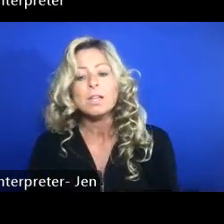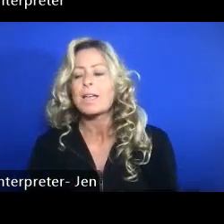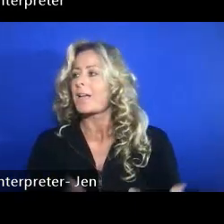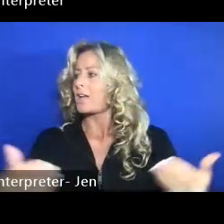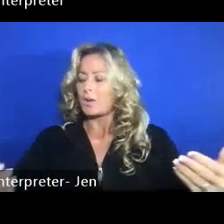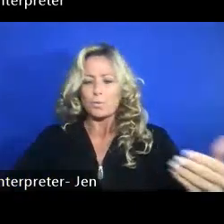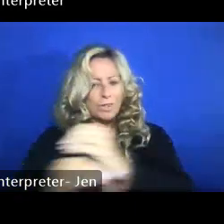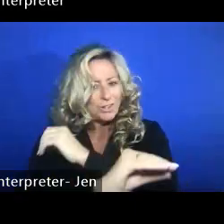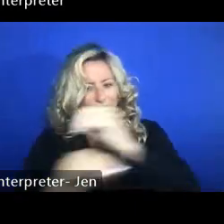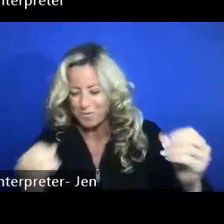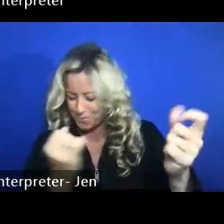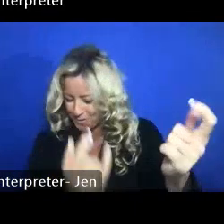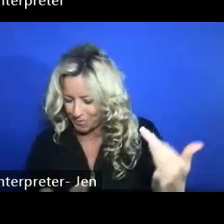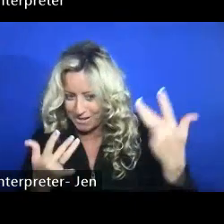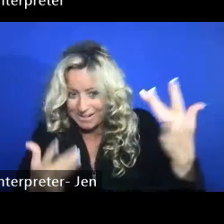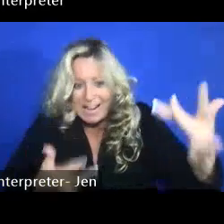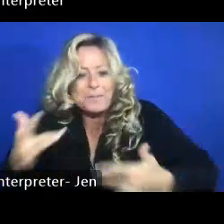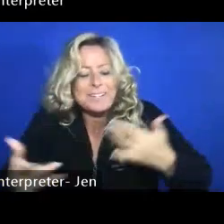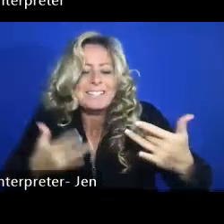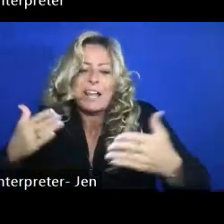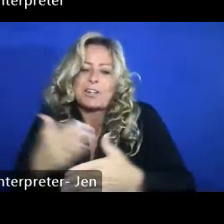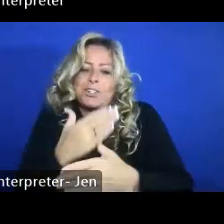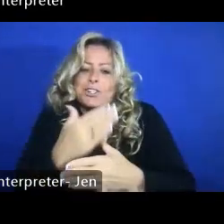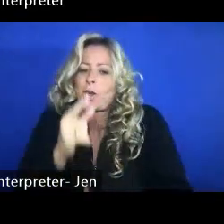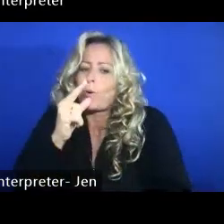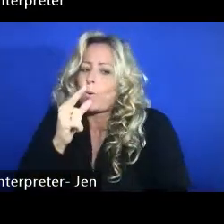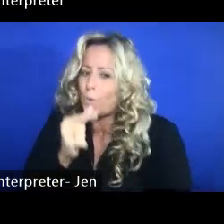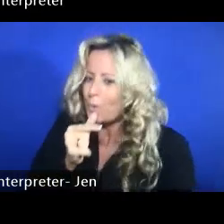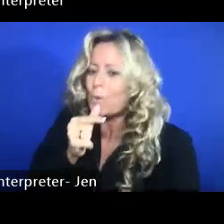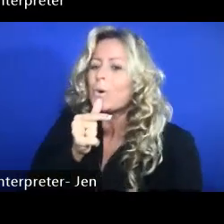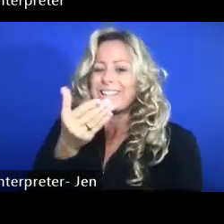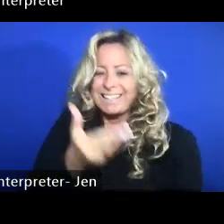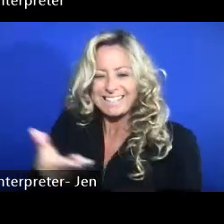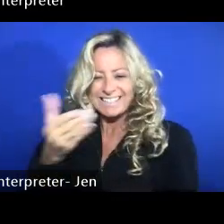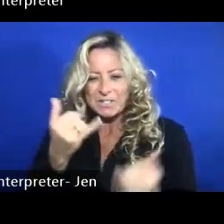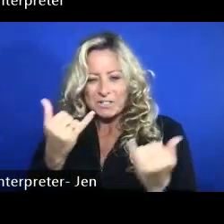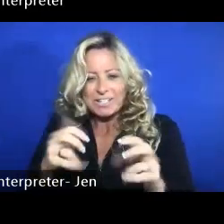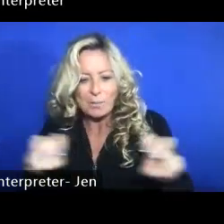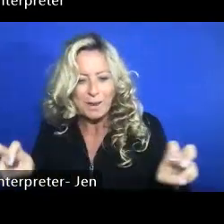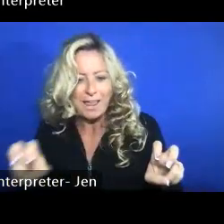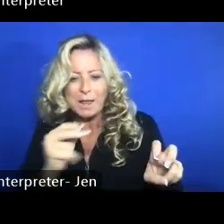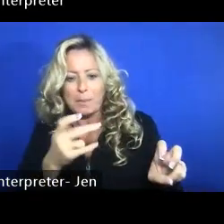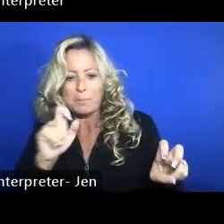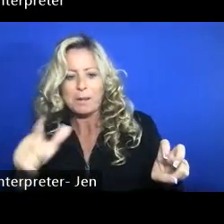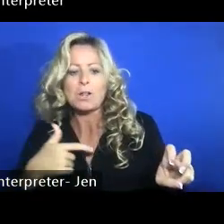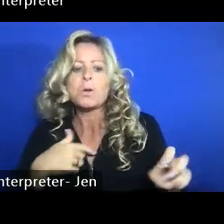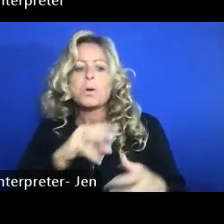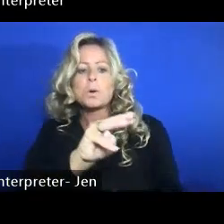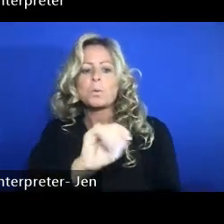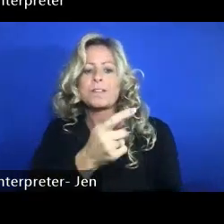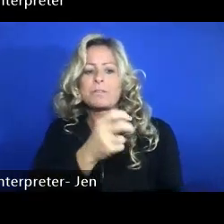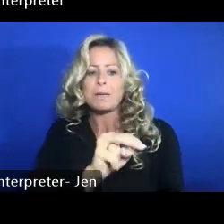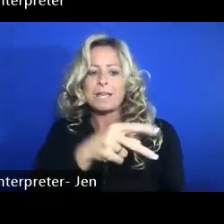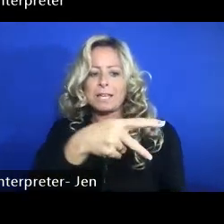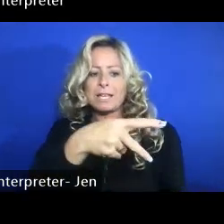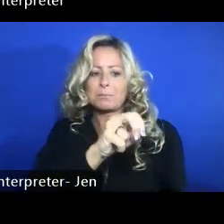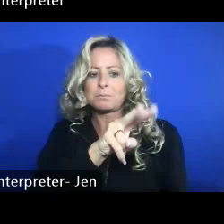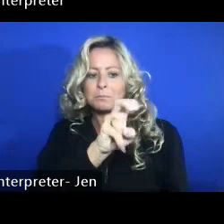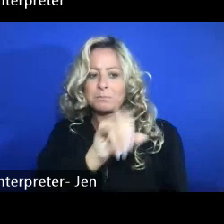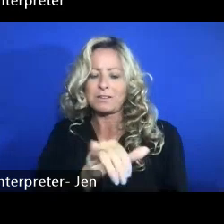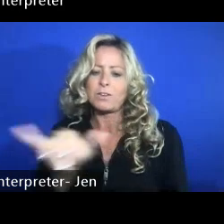further ado, I'm excited to share who is on our panel. So we have Megan Peavy, who is also